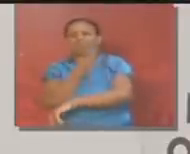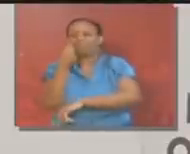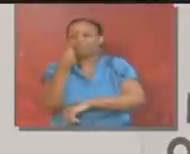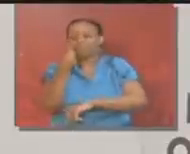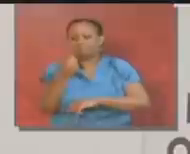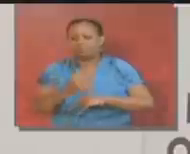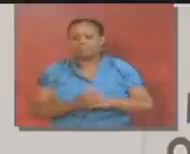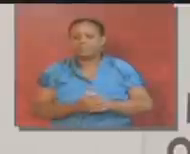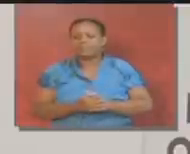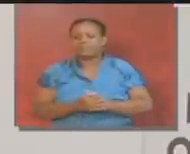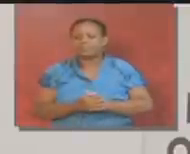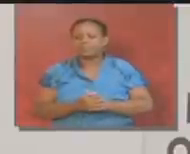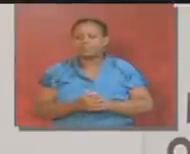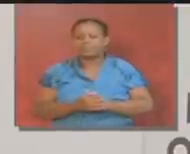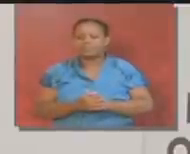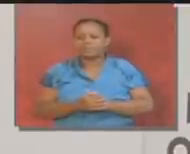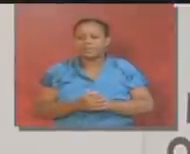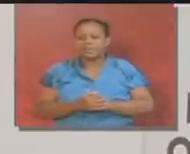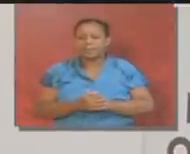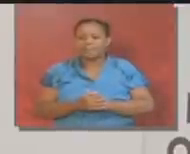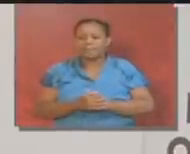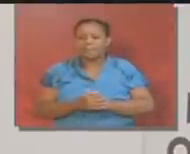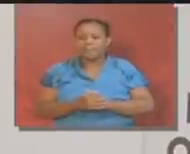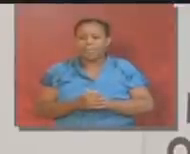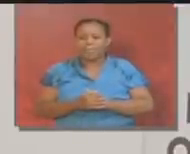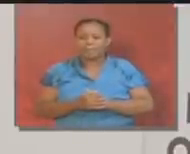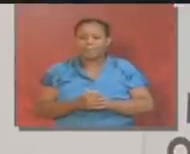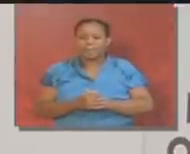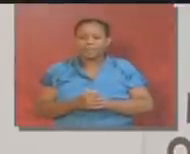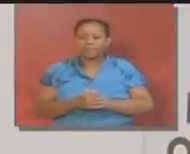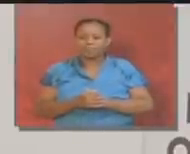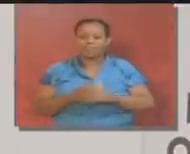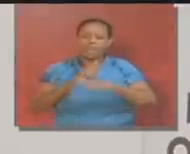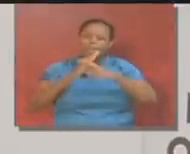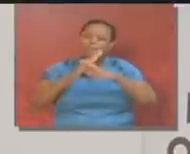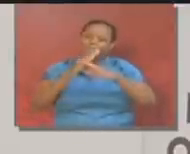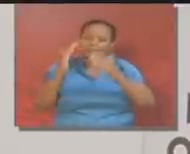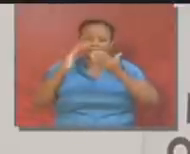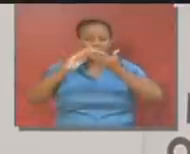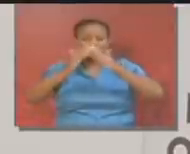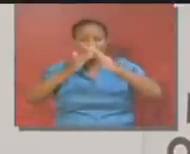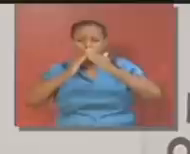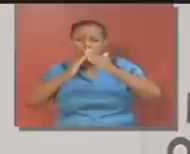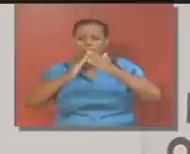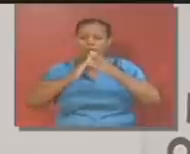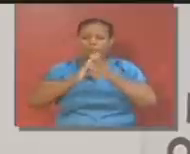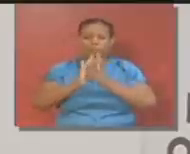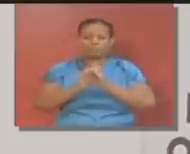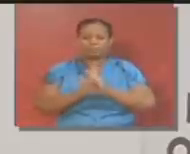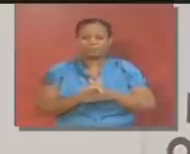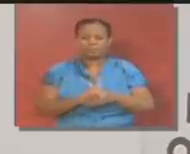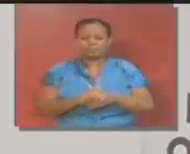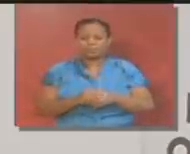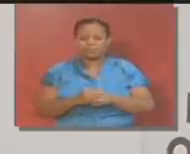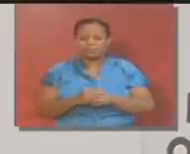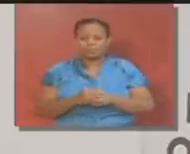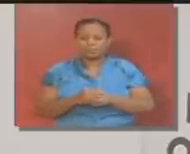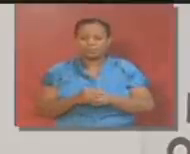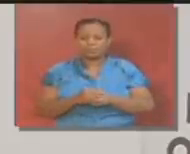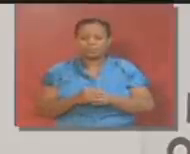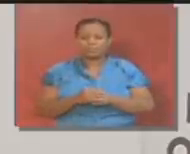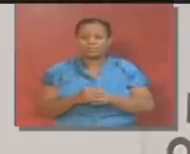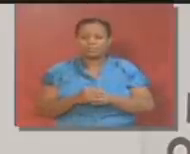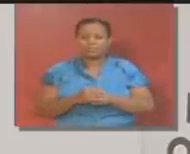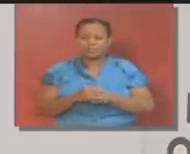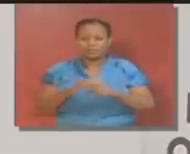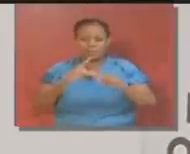our vaccines to have herd immunity to cover ourselves. But it's not just that. If COVID is going to be here, we must learn from